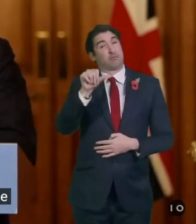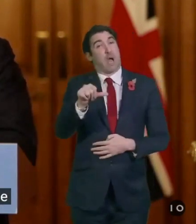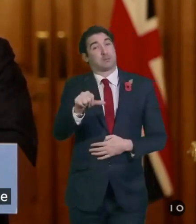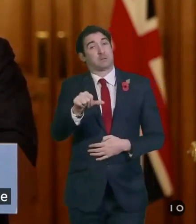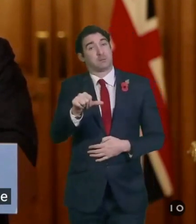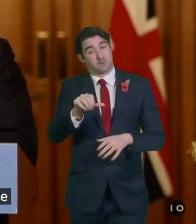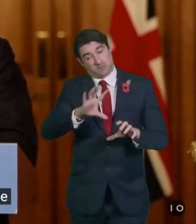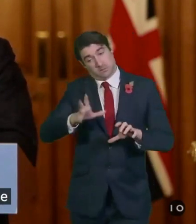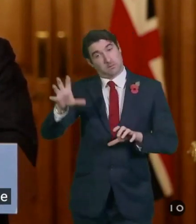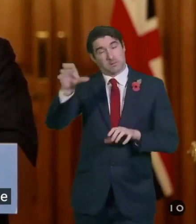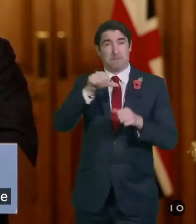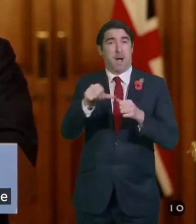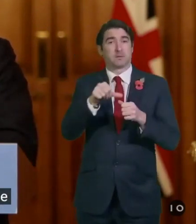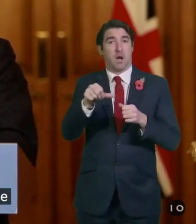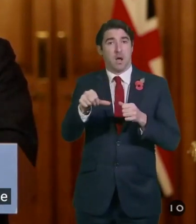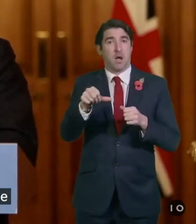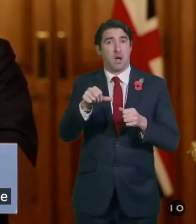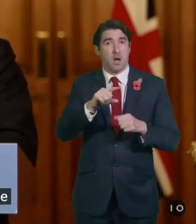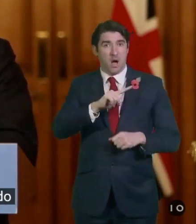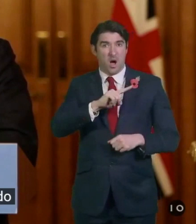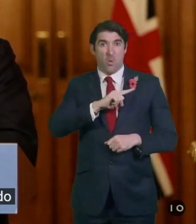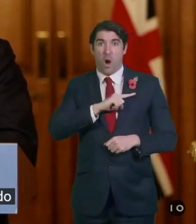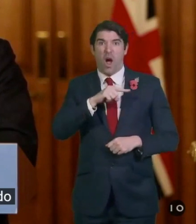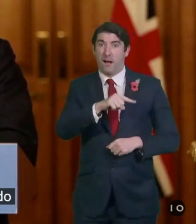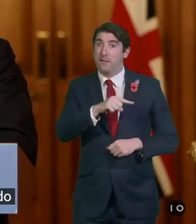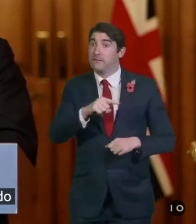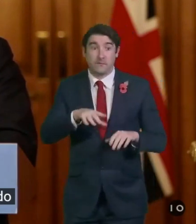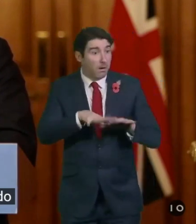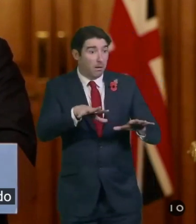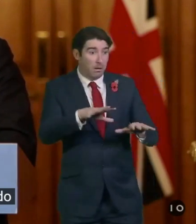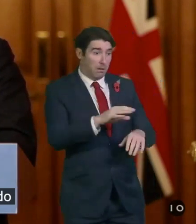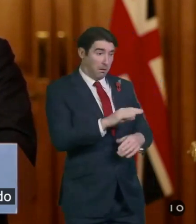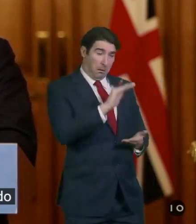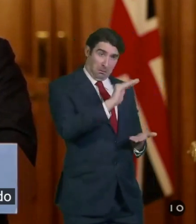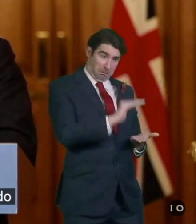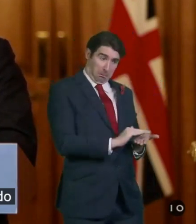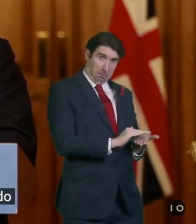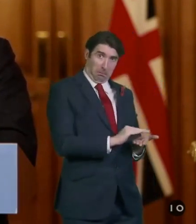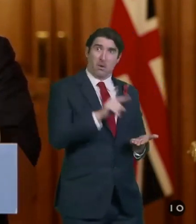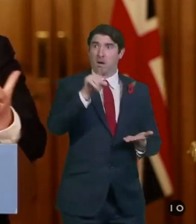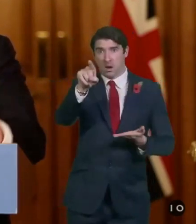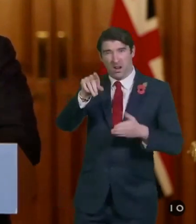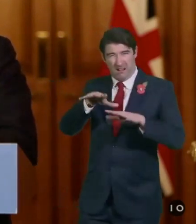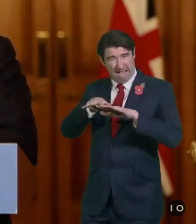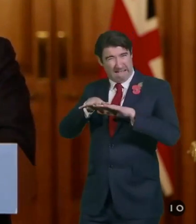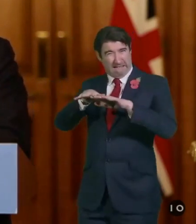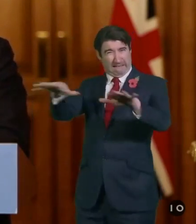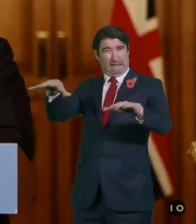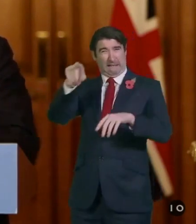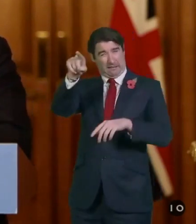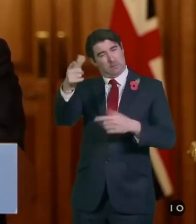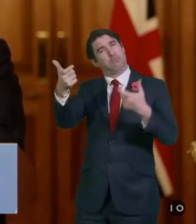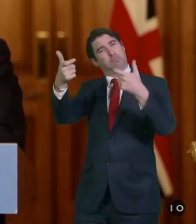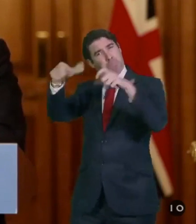restrictions, the damage they do, the impact on jobs and on livelihoods and on people's mental health.